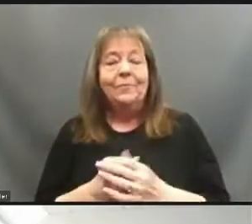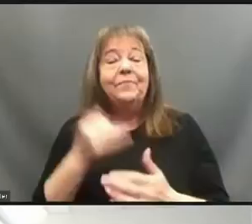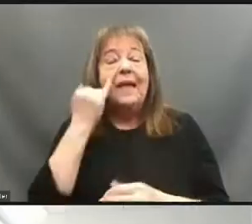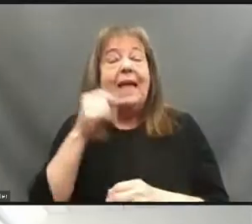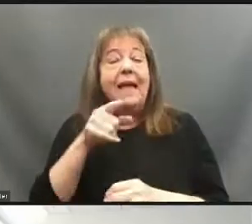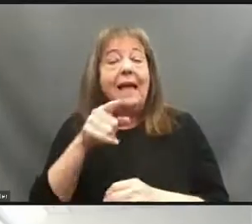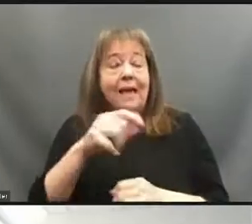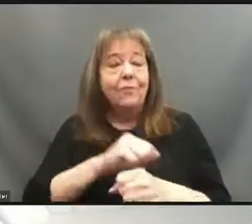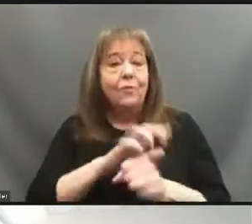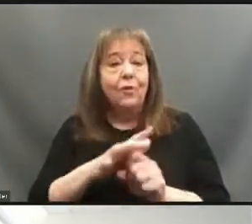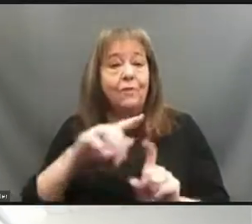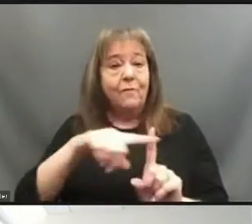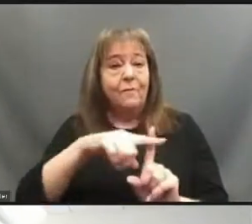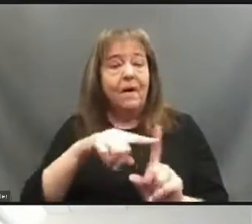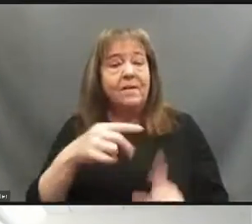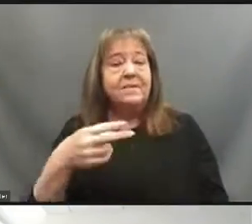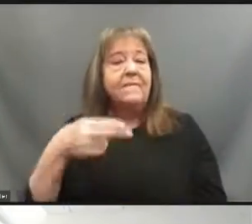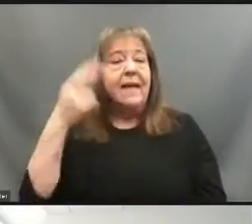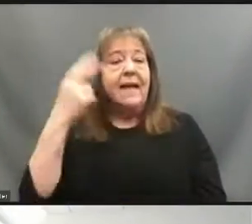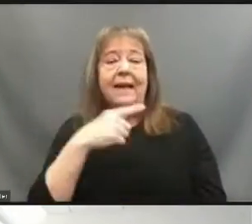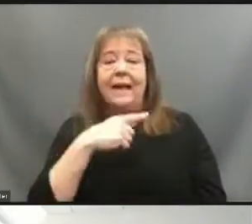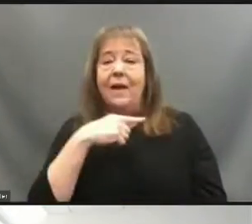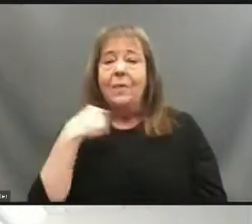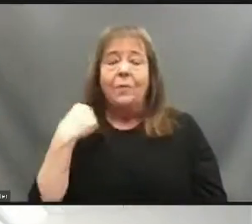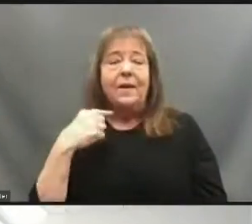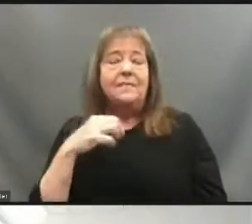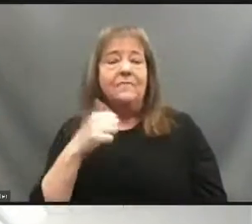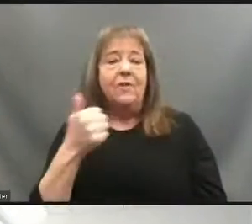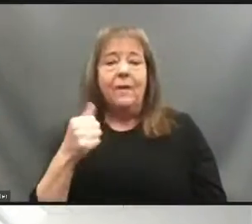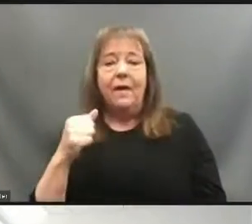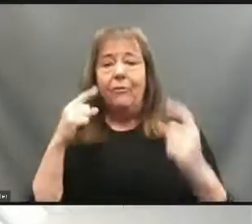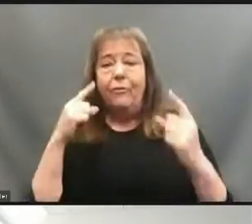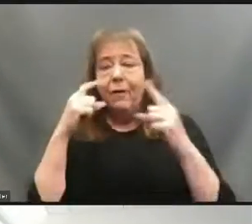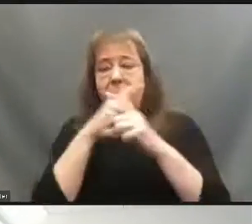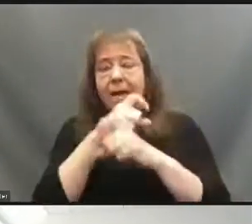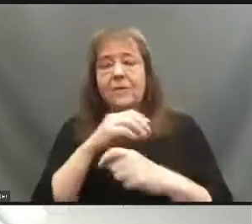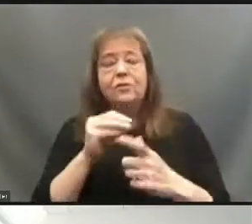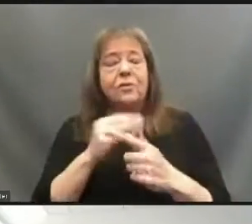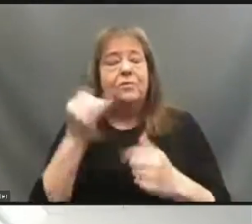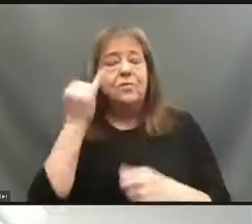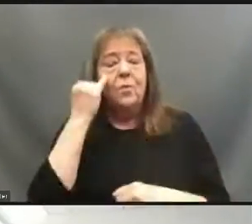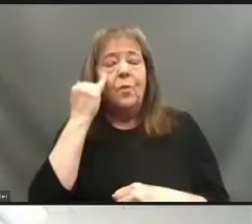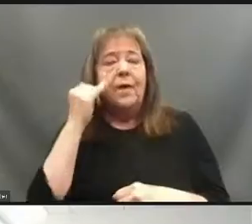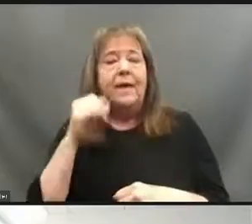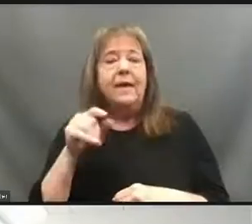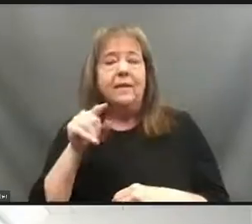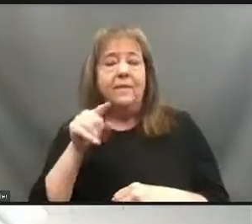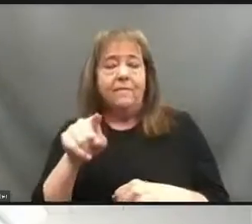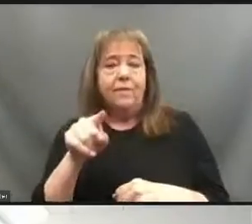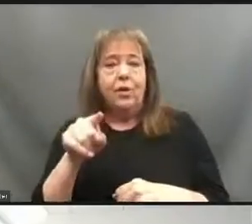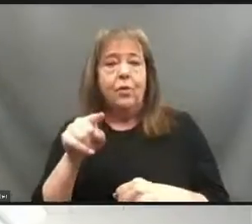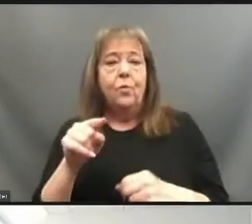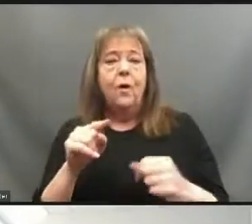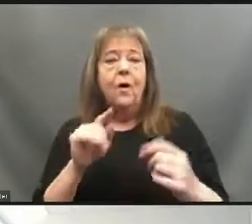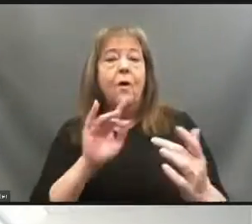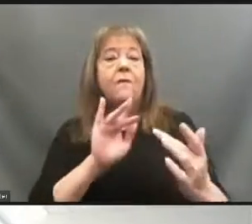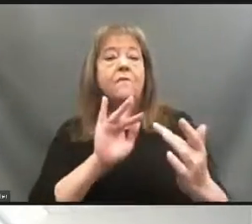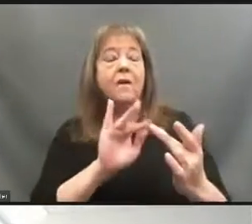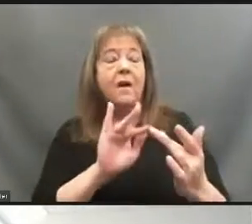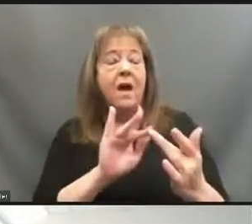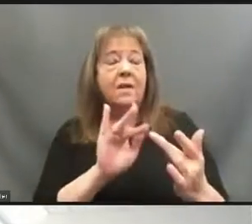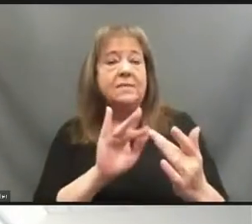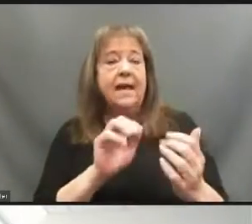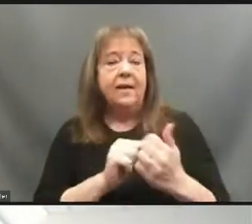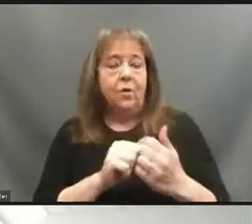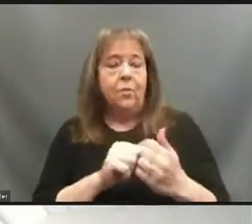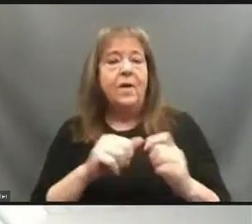positive and high risk for severe complications of COVID, or if you are a contact to a positive and a